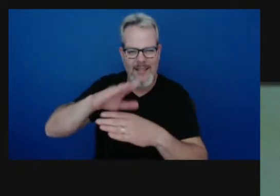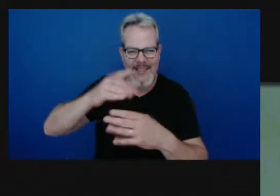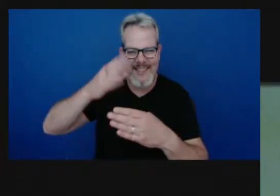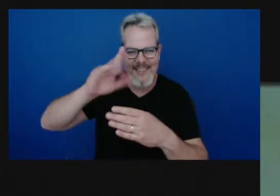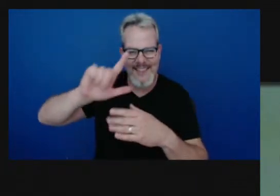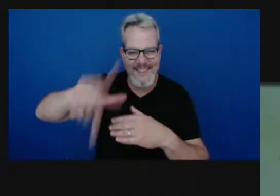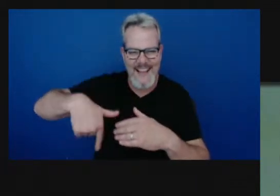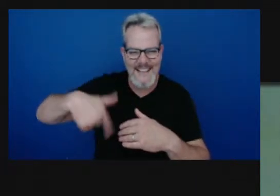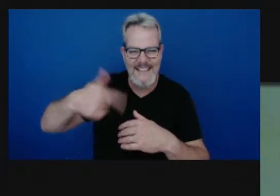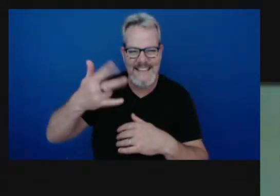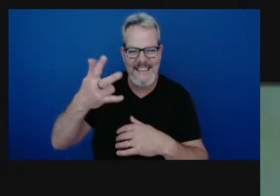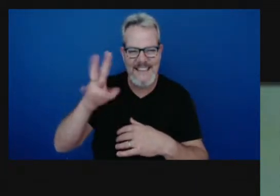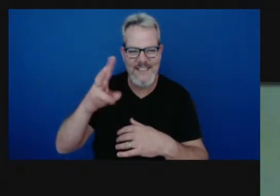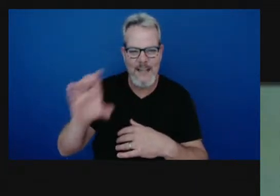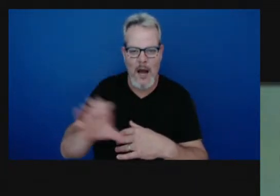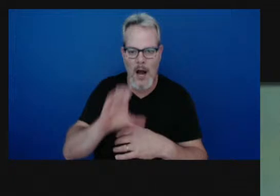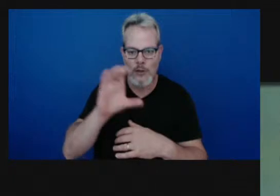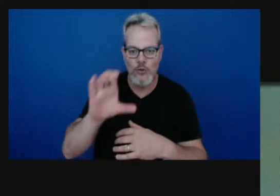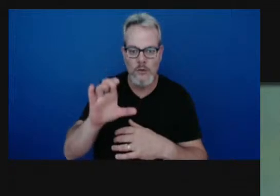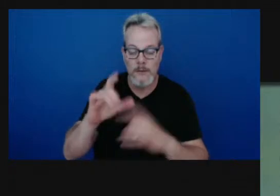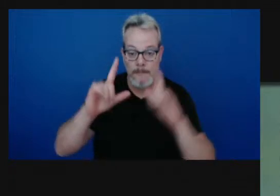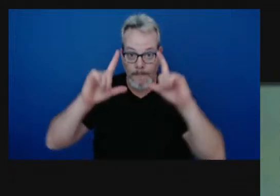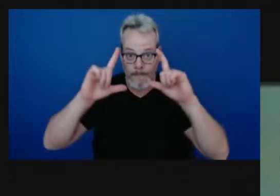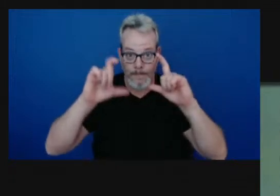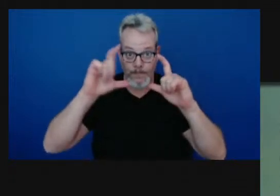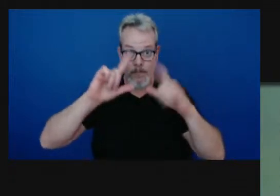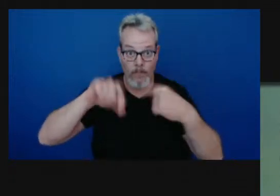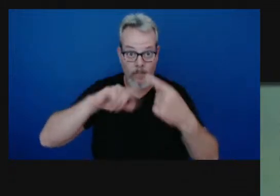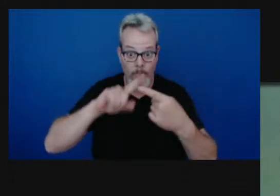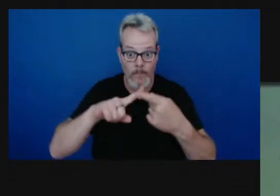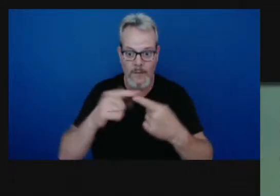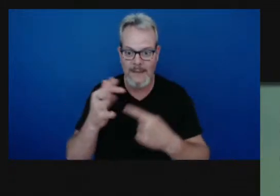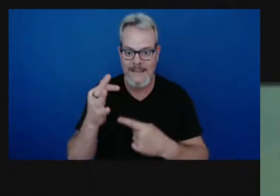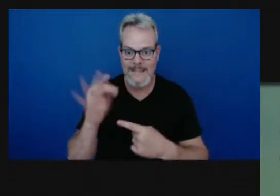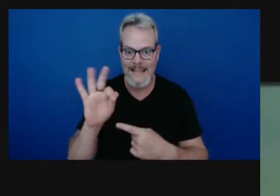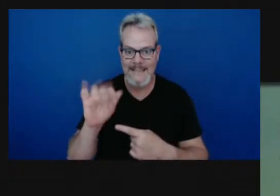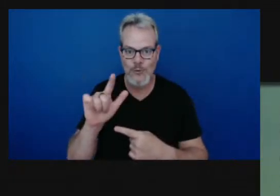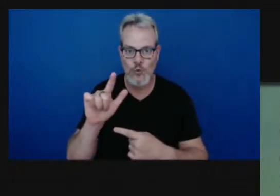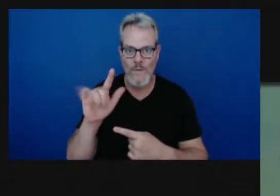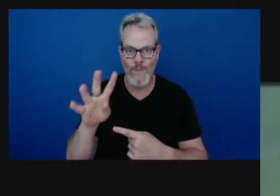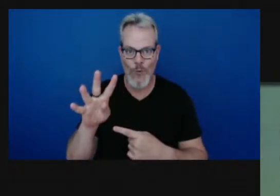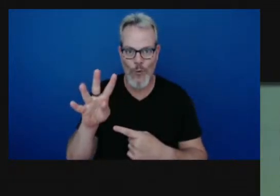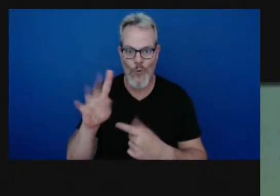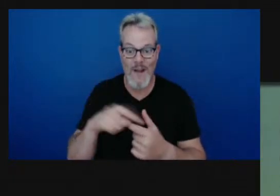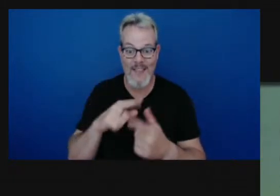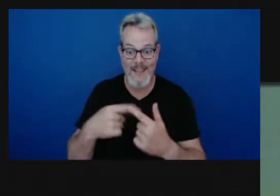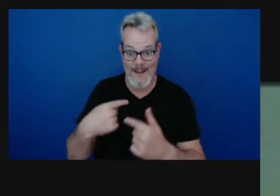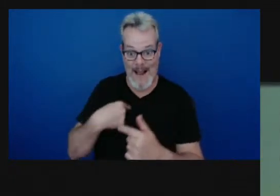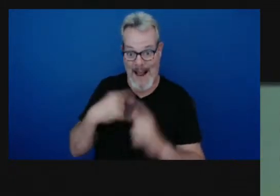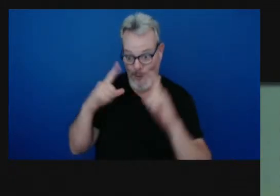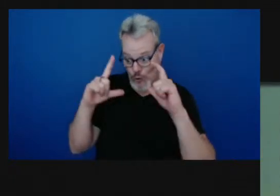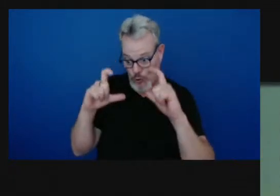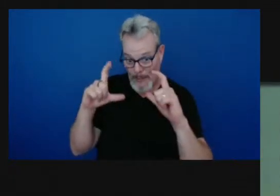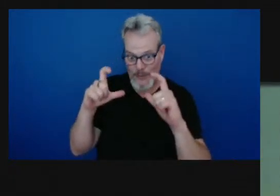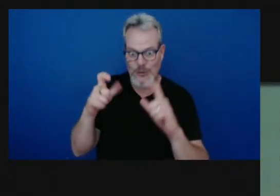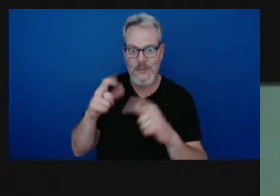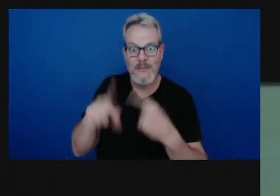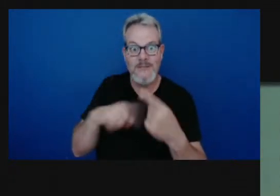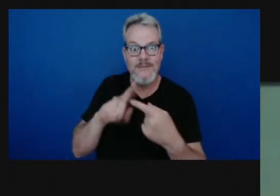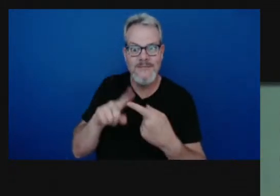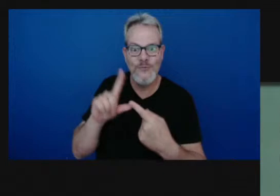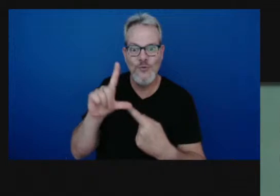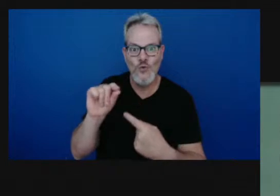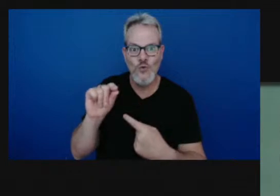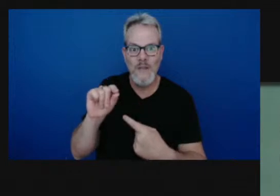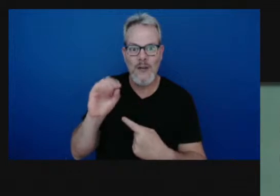in 1924 by Harold Stearns. I took this photograph in 2001. The rocks are still there. The